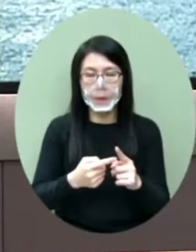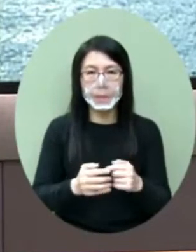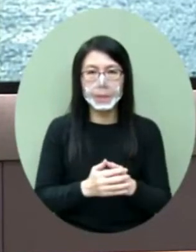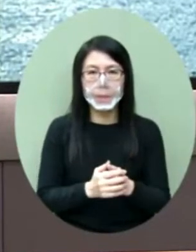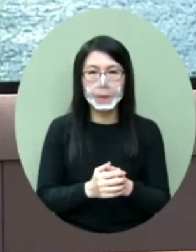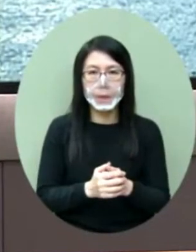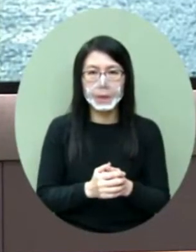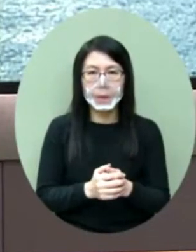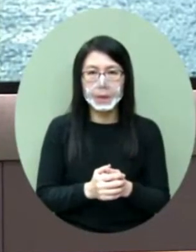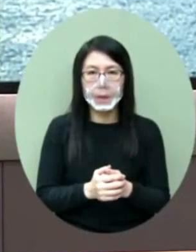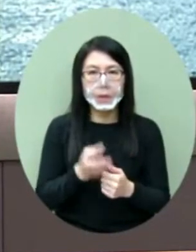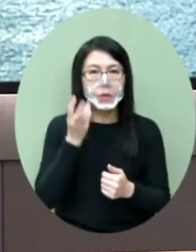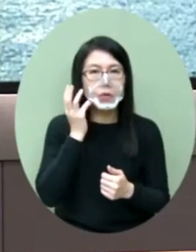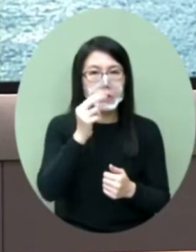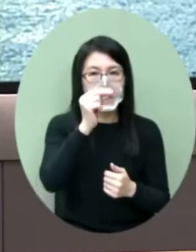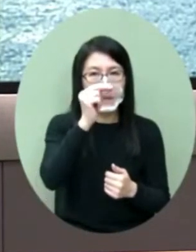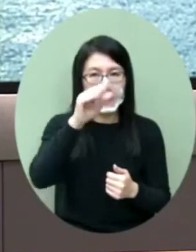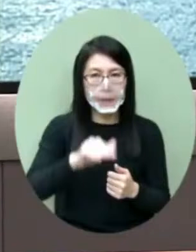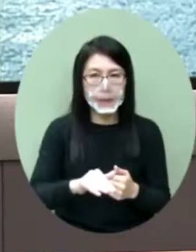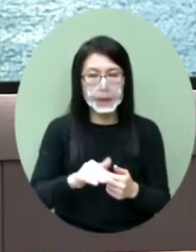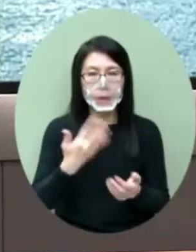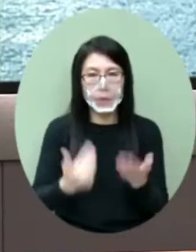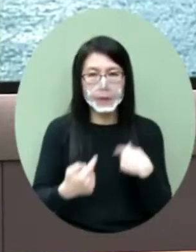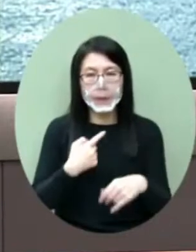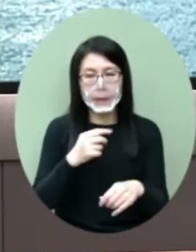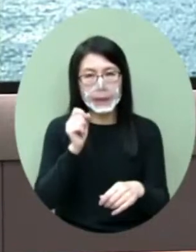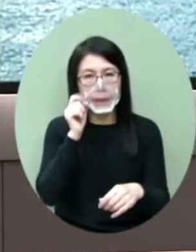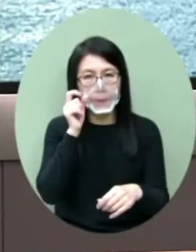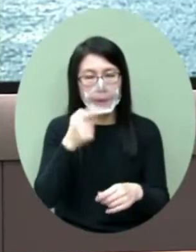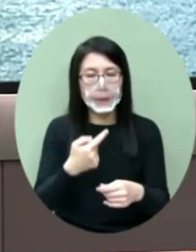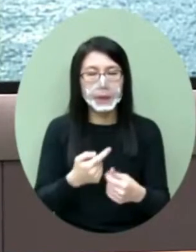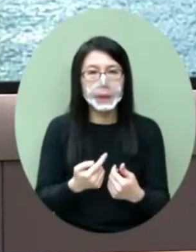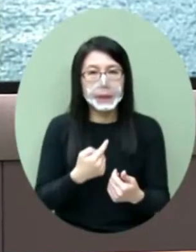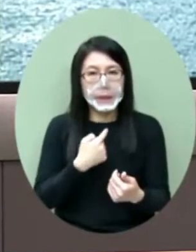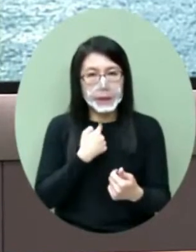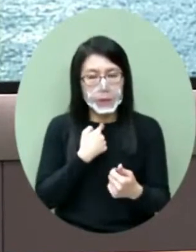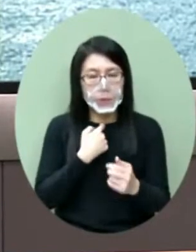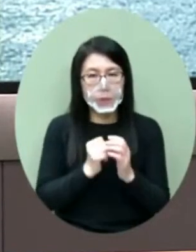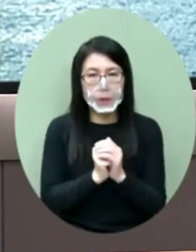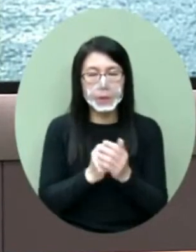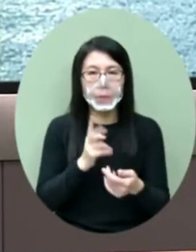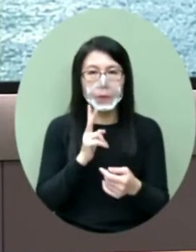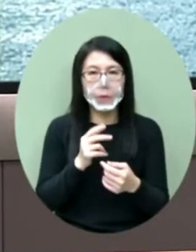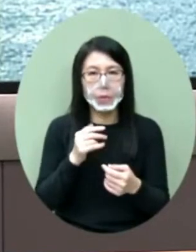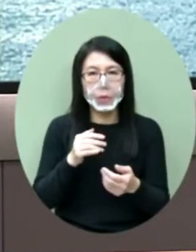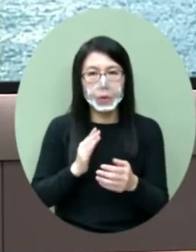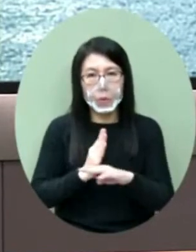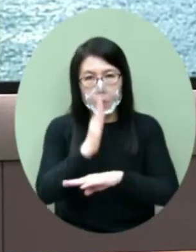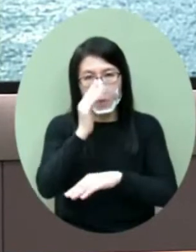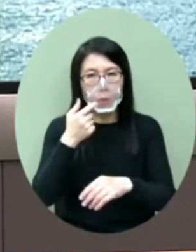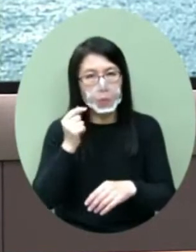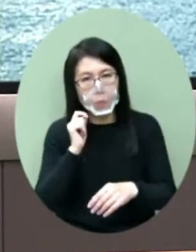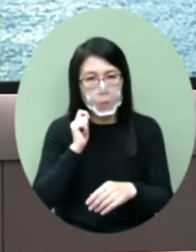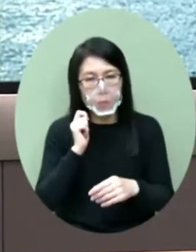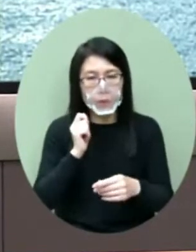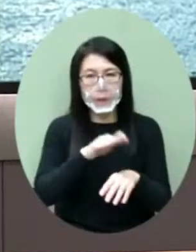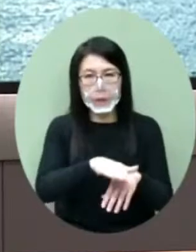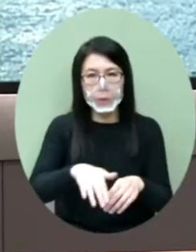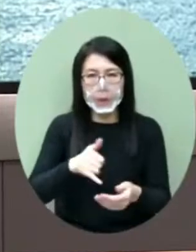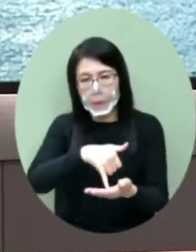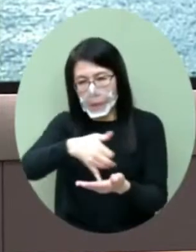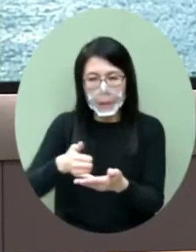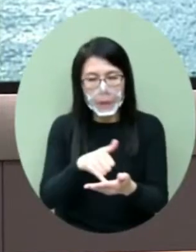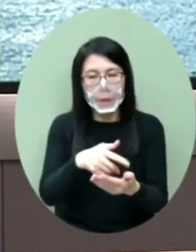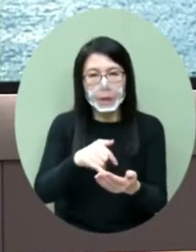some children with special needs, such as ADD, ADHD child. So we always try